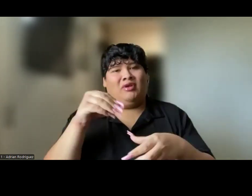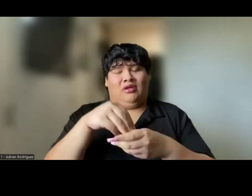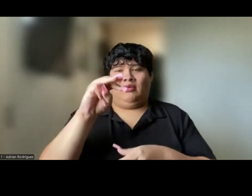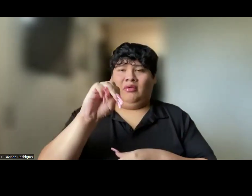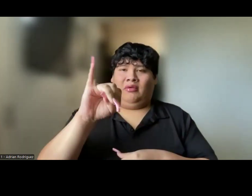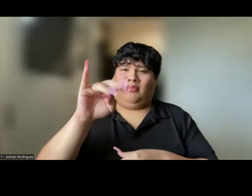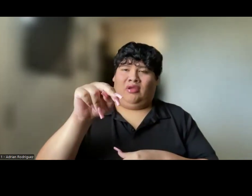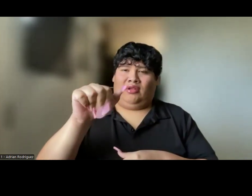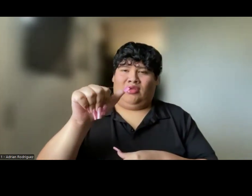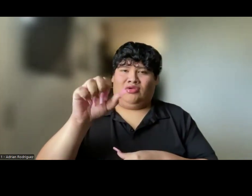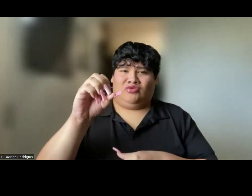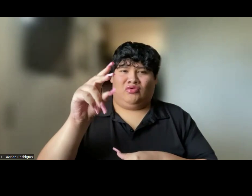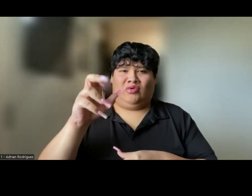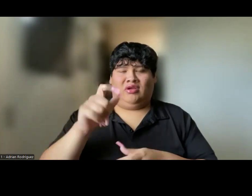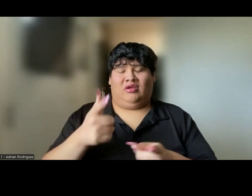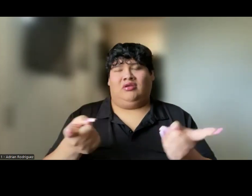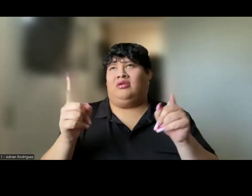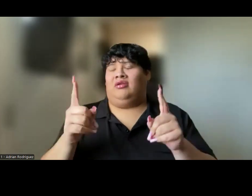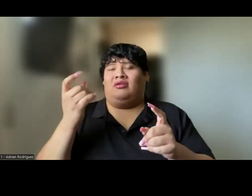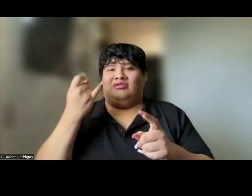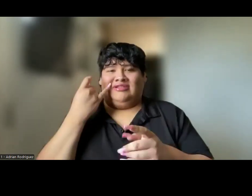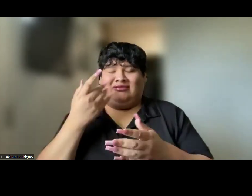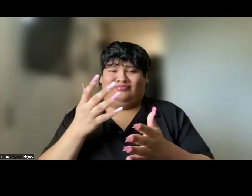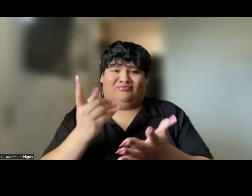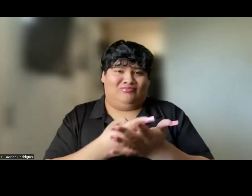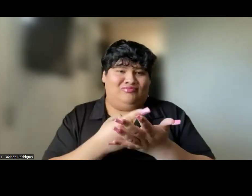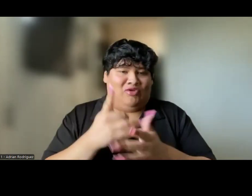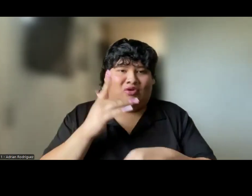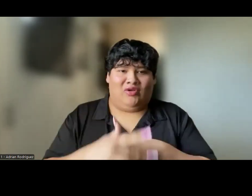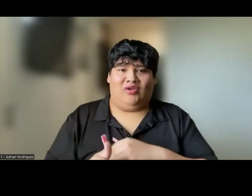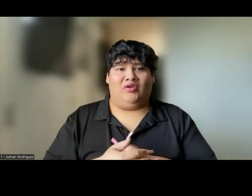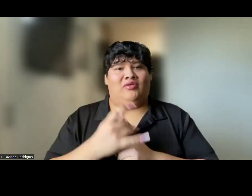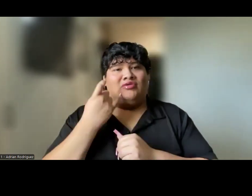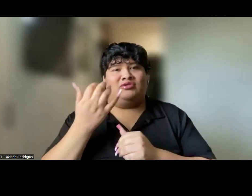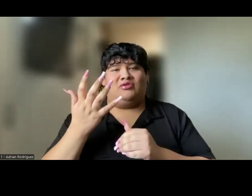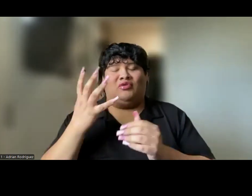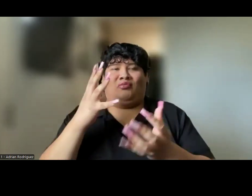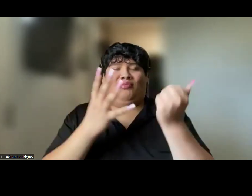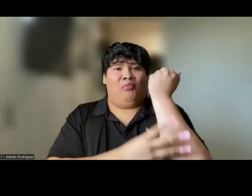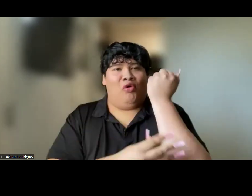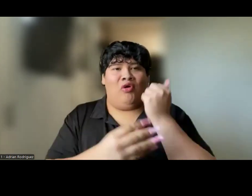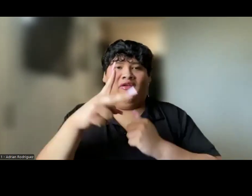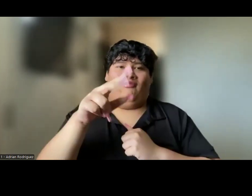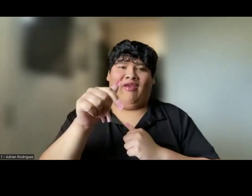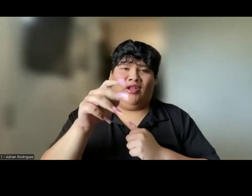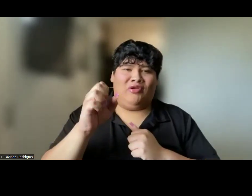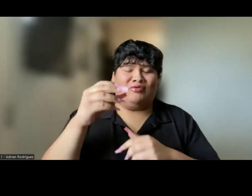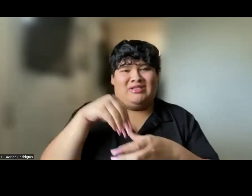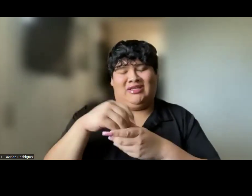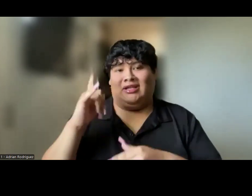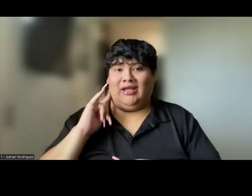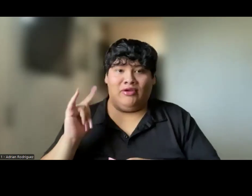has already been discussed earlier. It's a state that shares some of the same core values that we do in